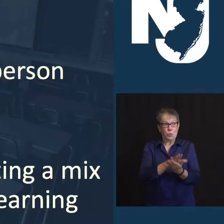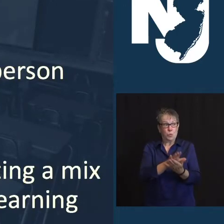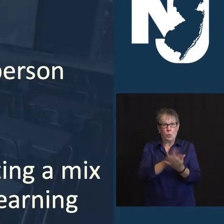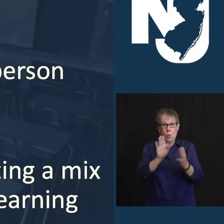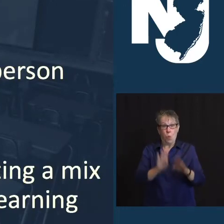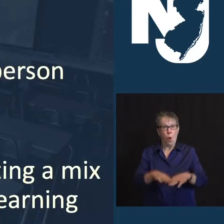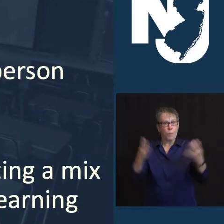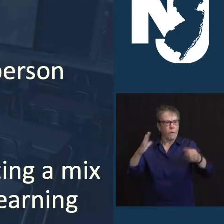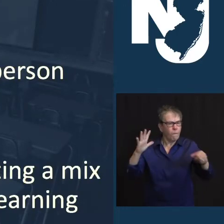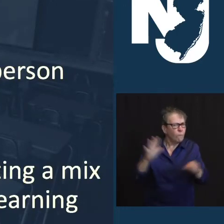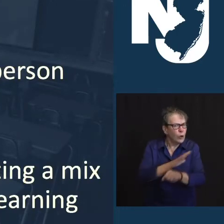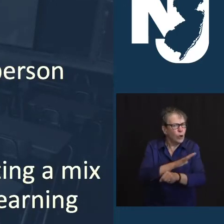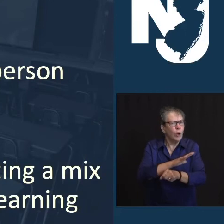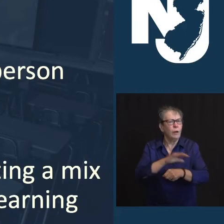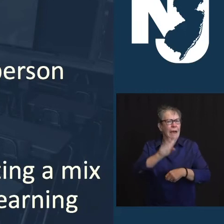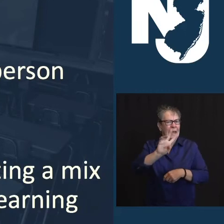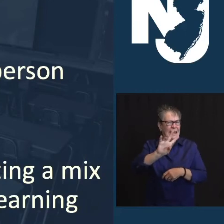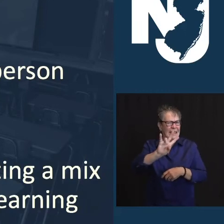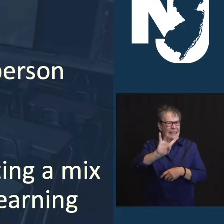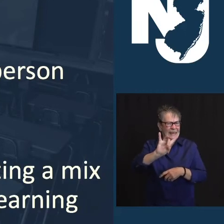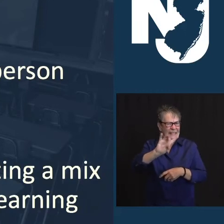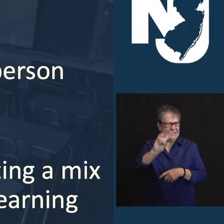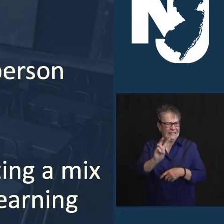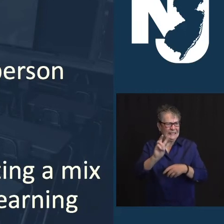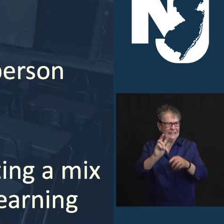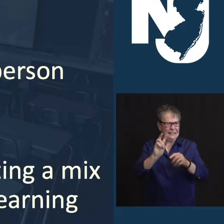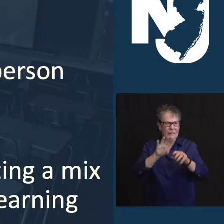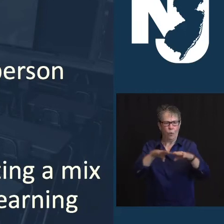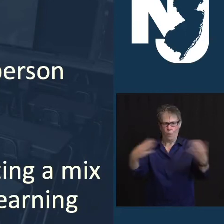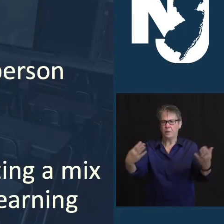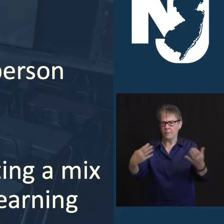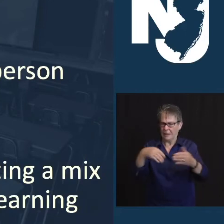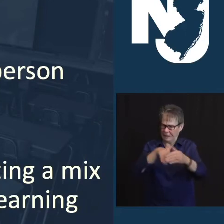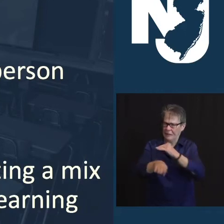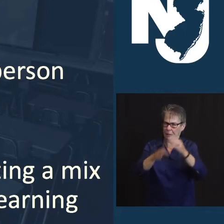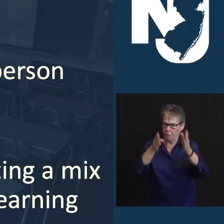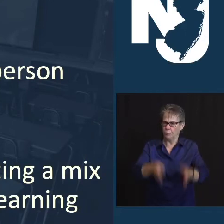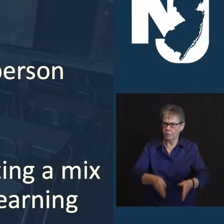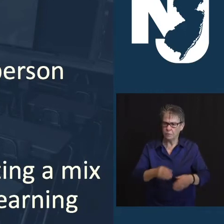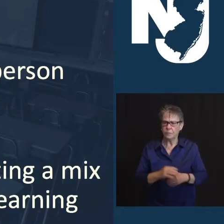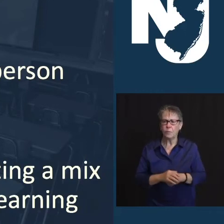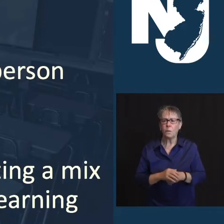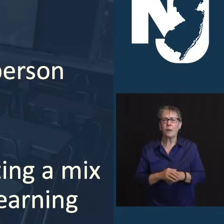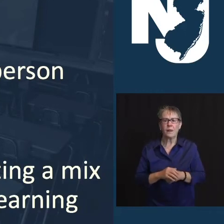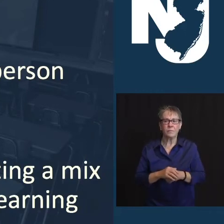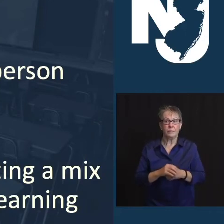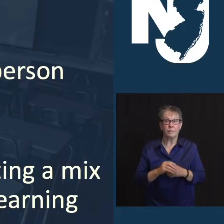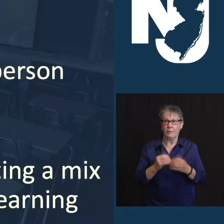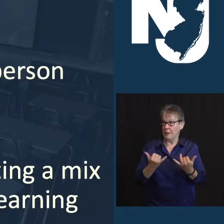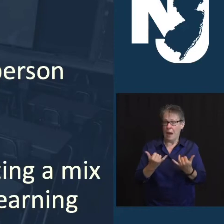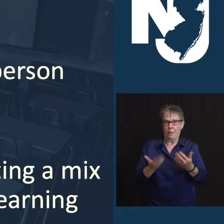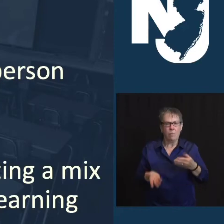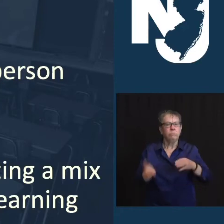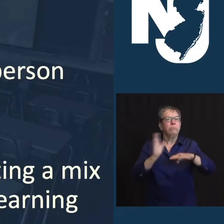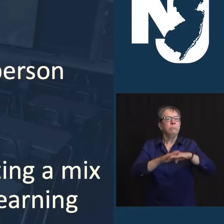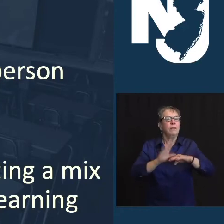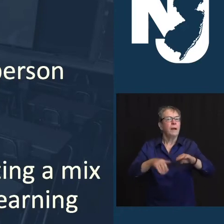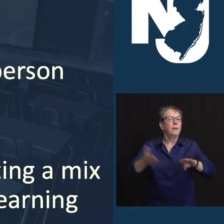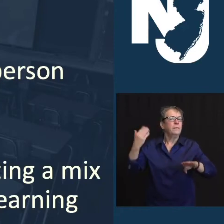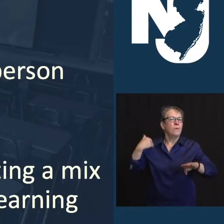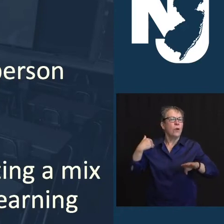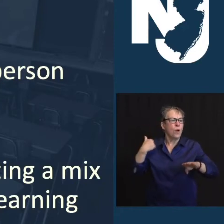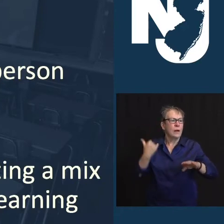in-person instruction. This is up 6 from last week and an increase of 9 since our students and educators returned from the winter breaks